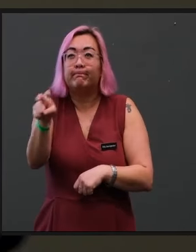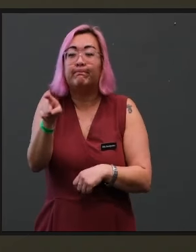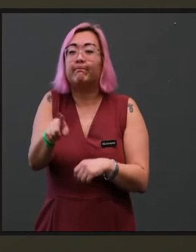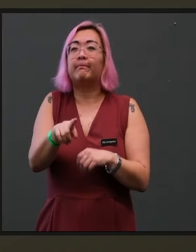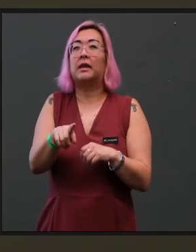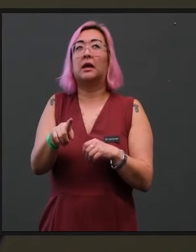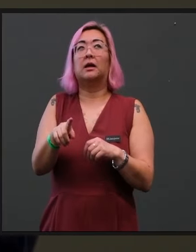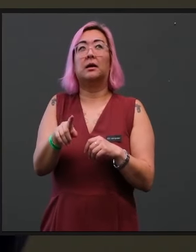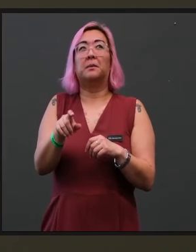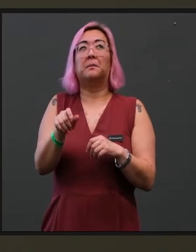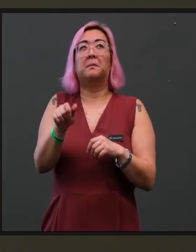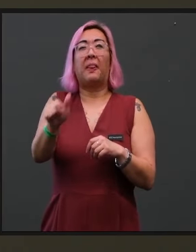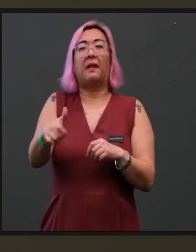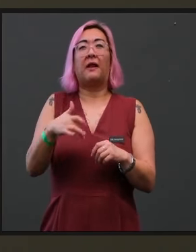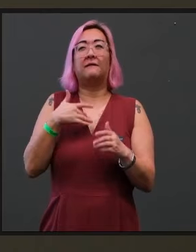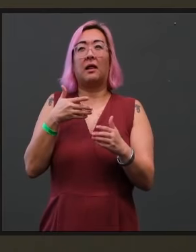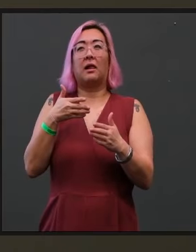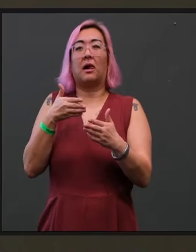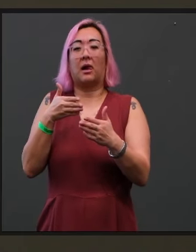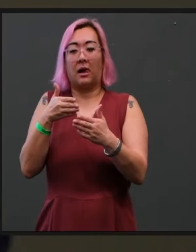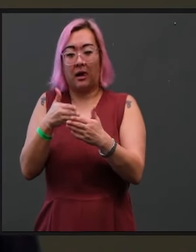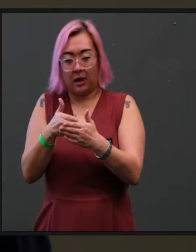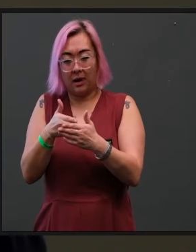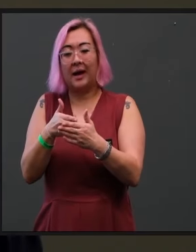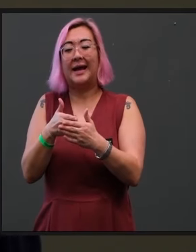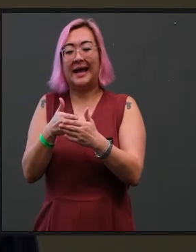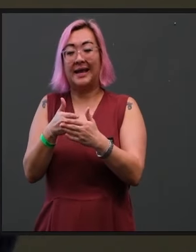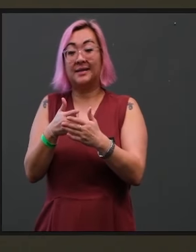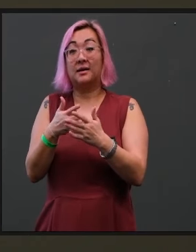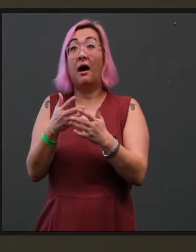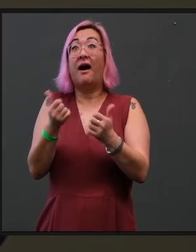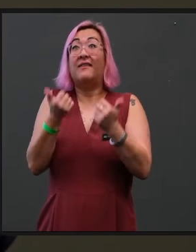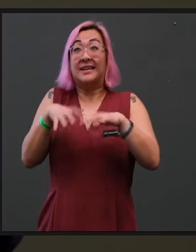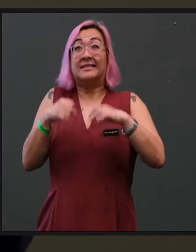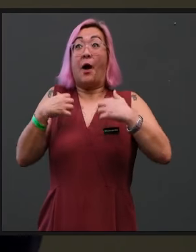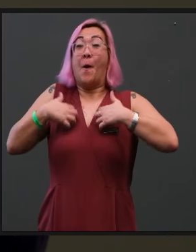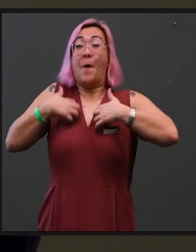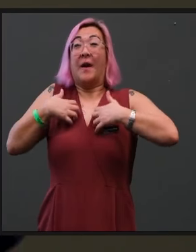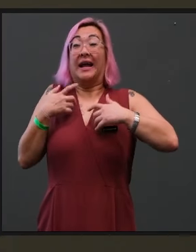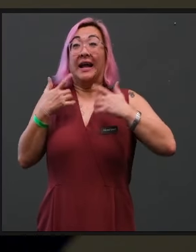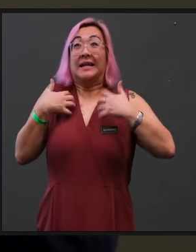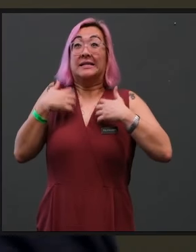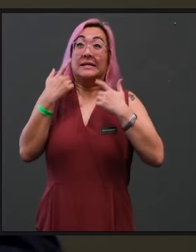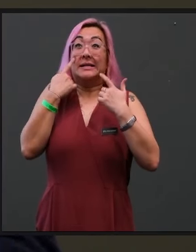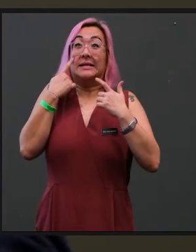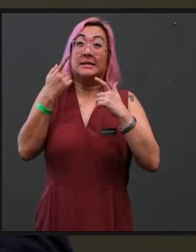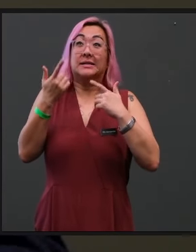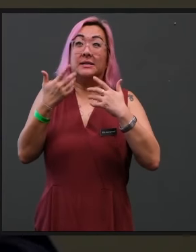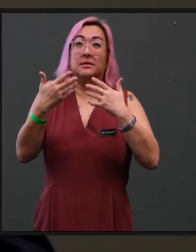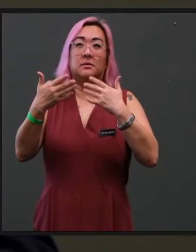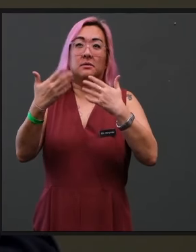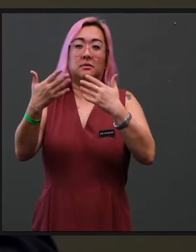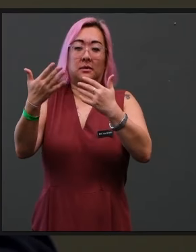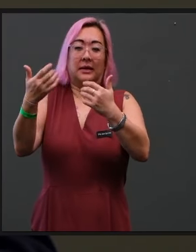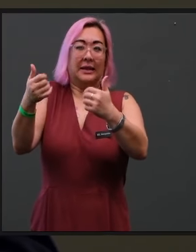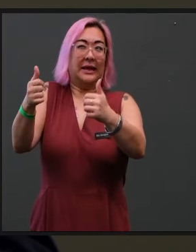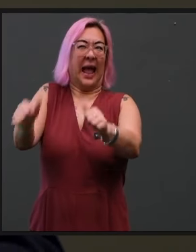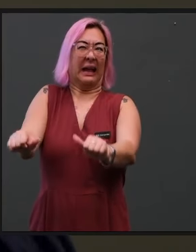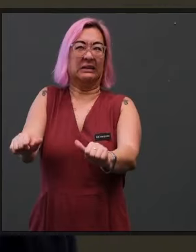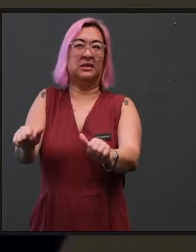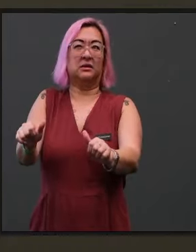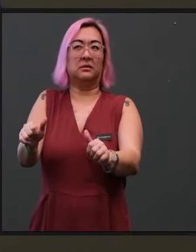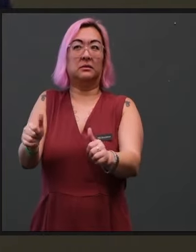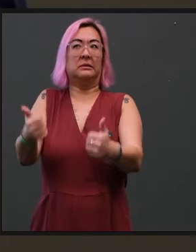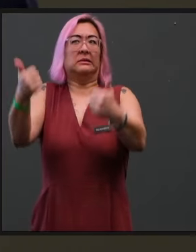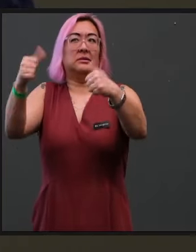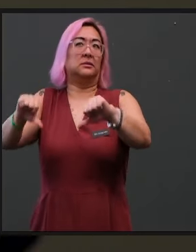having a satisfying payoff at the end. So how much I guess what I'm asking is,